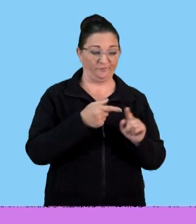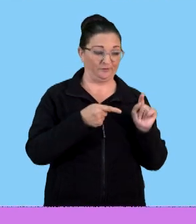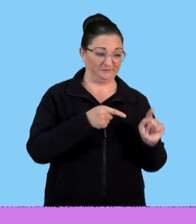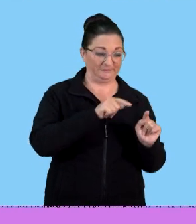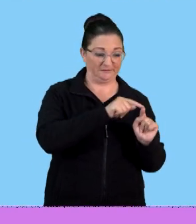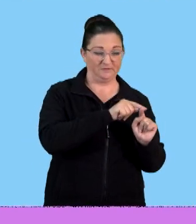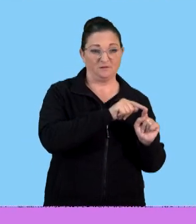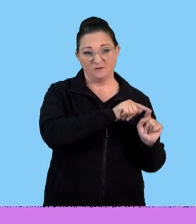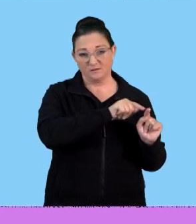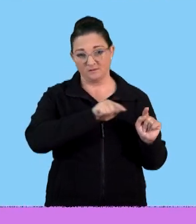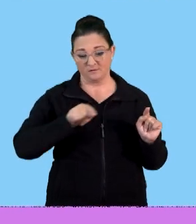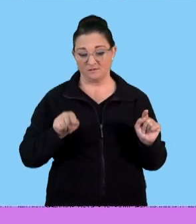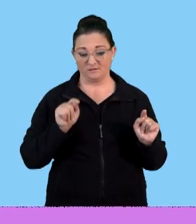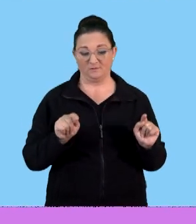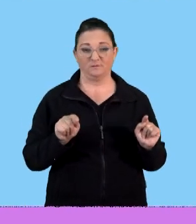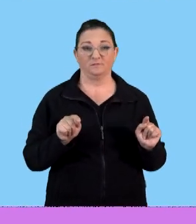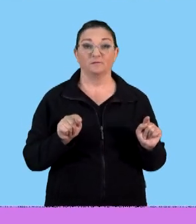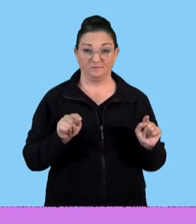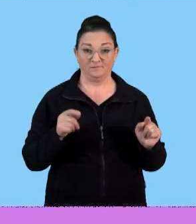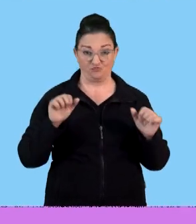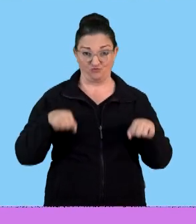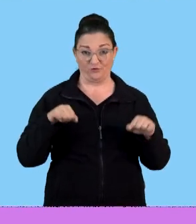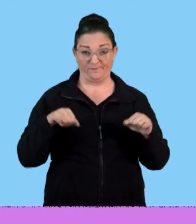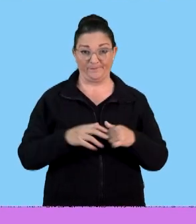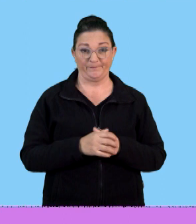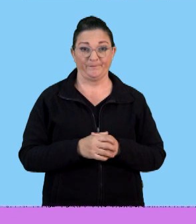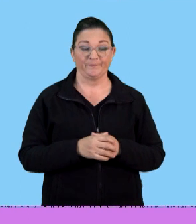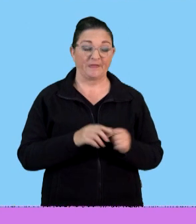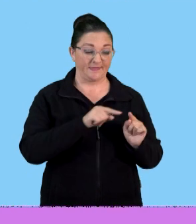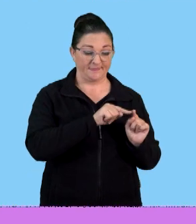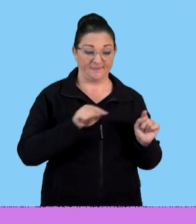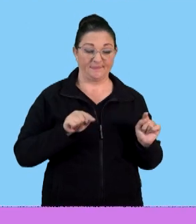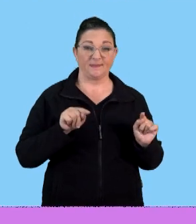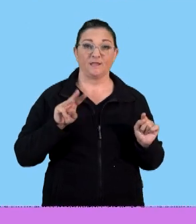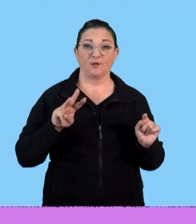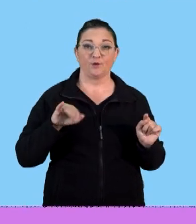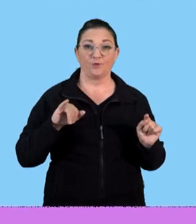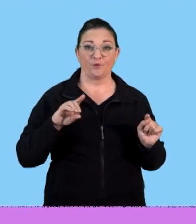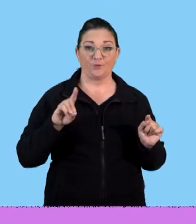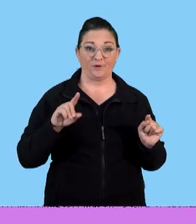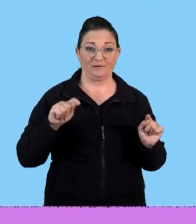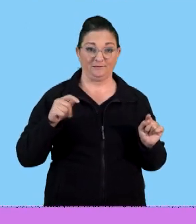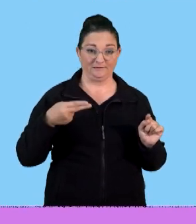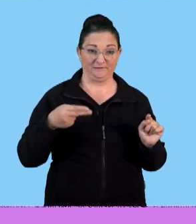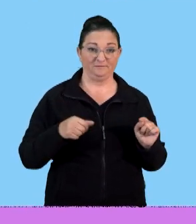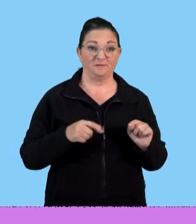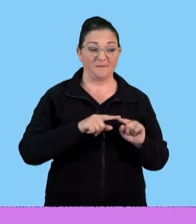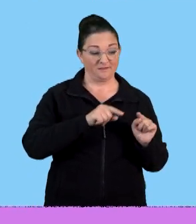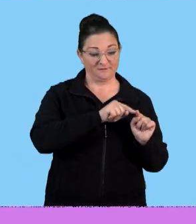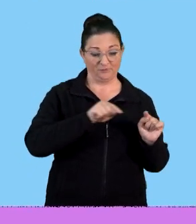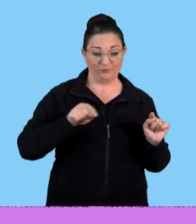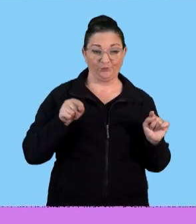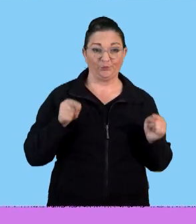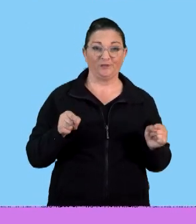is from this point all the way to here. We agree, right? That's the width. So it should